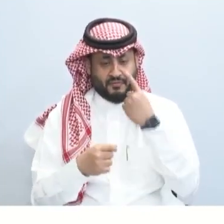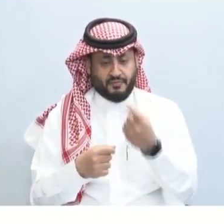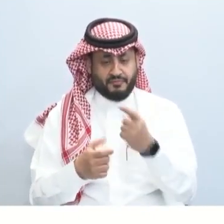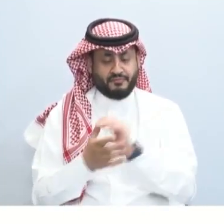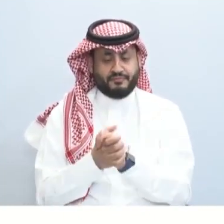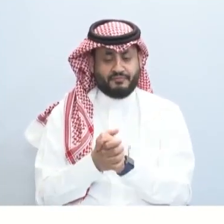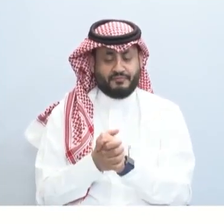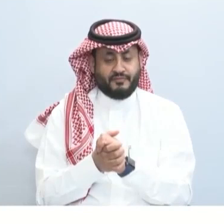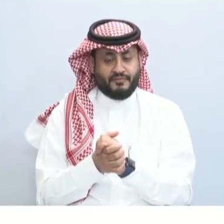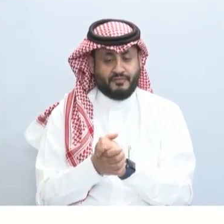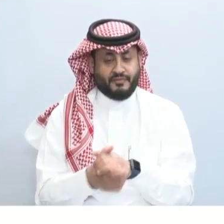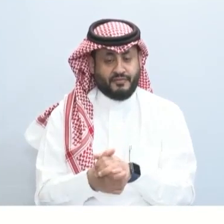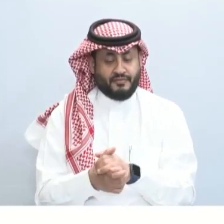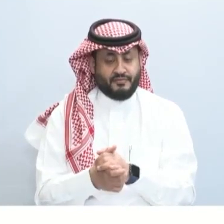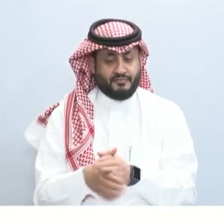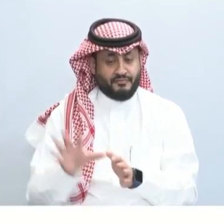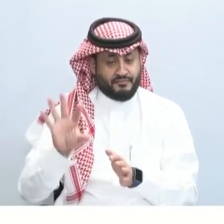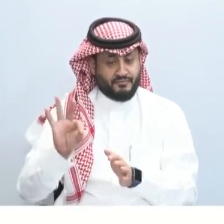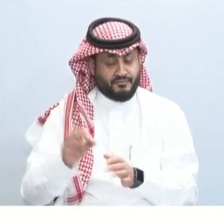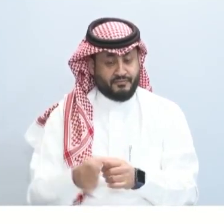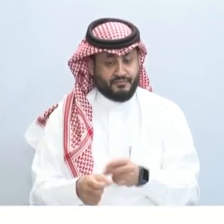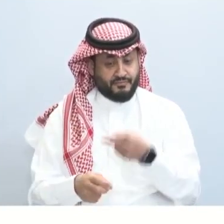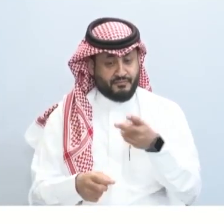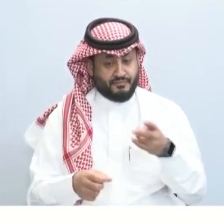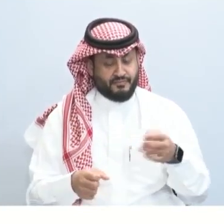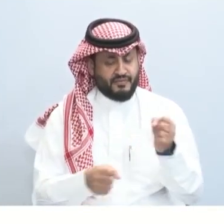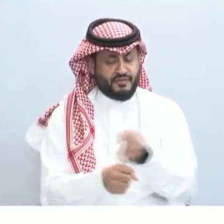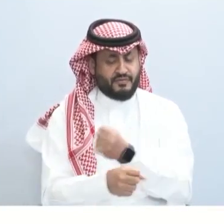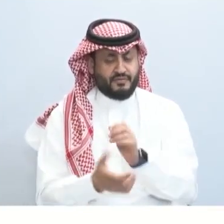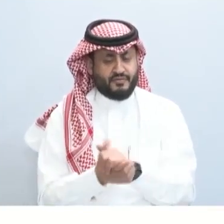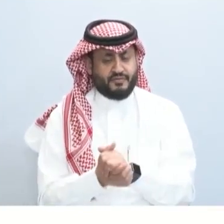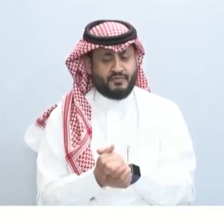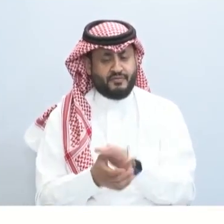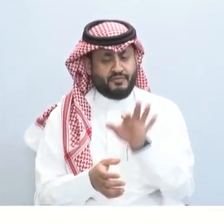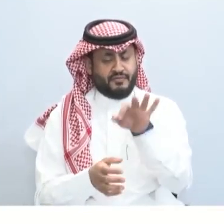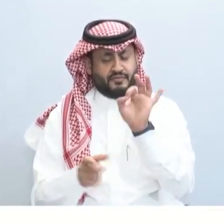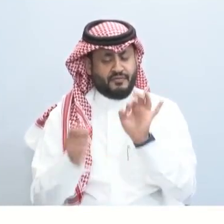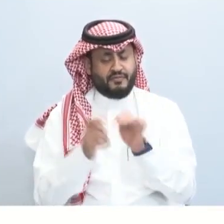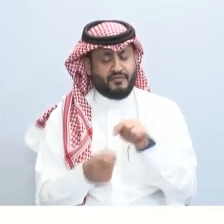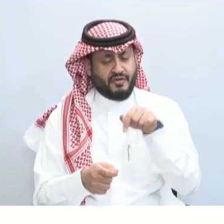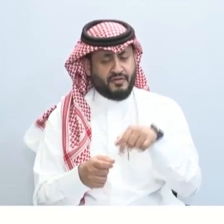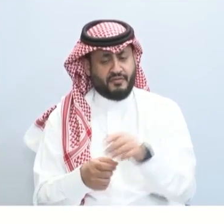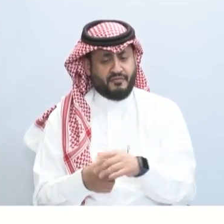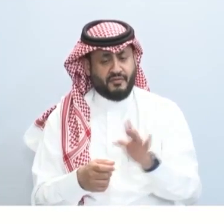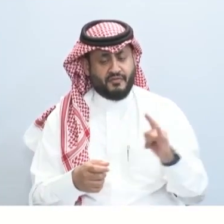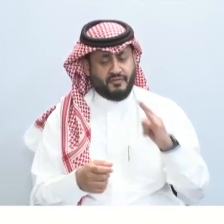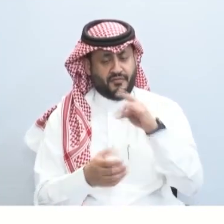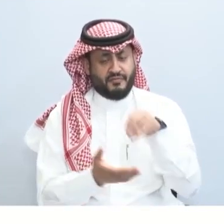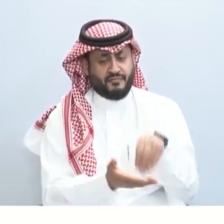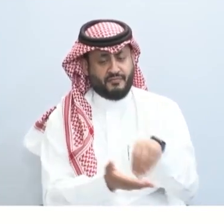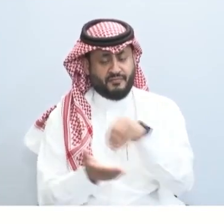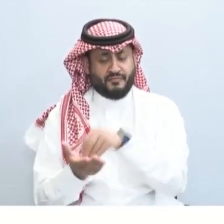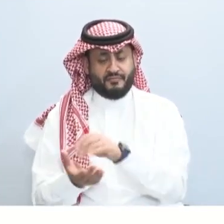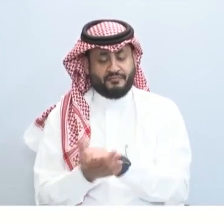and watch. So here we have nine different activities we can do and we go or when